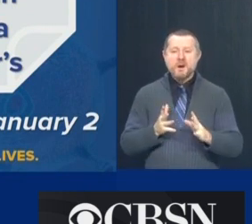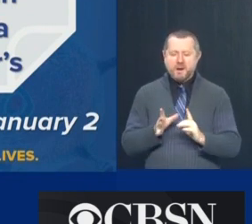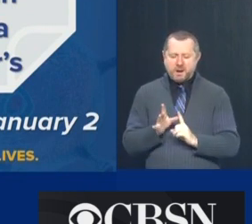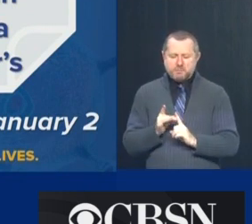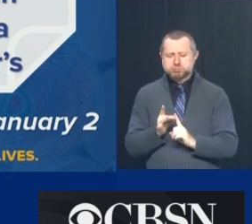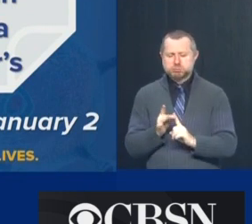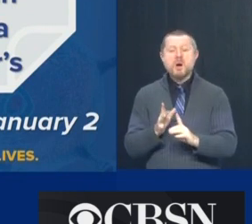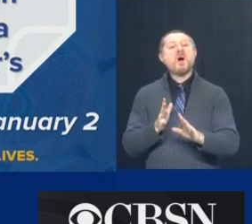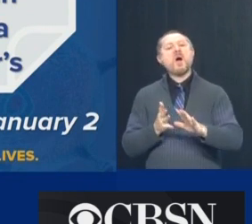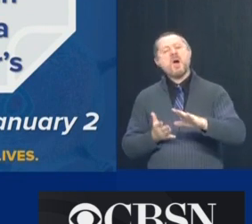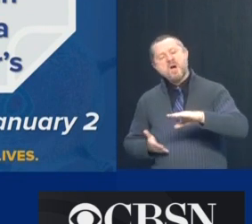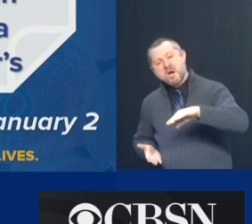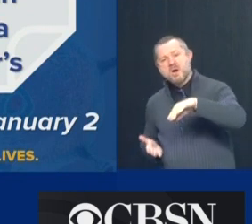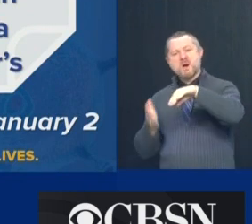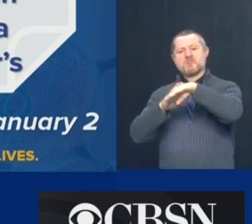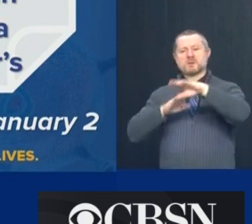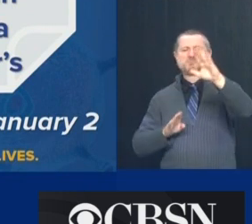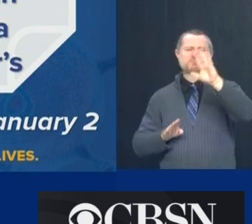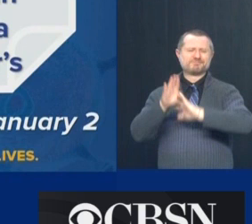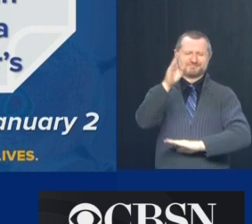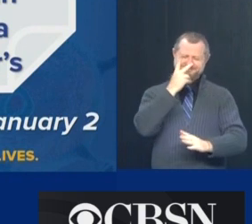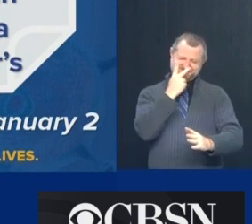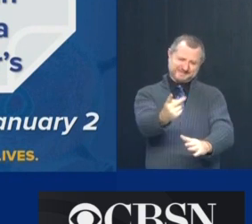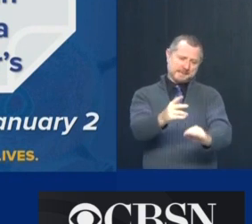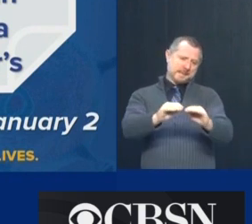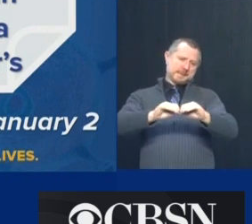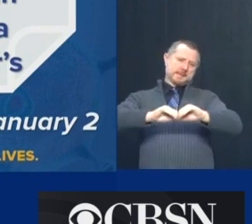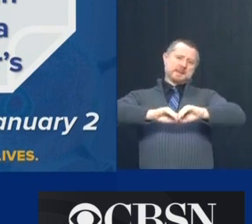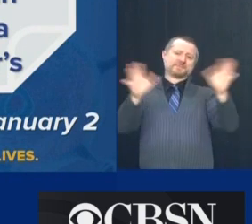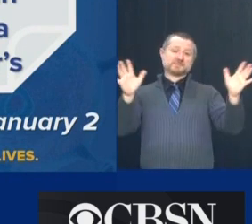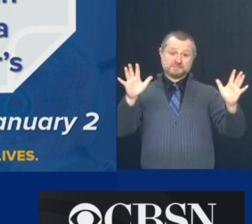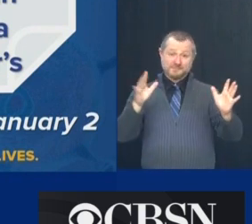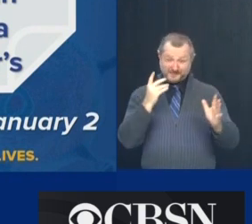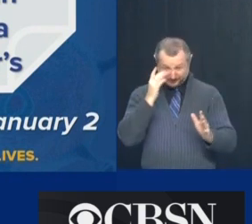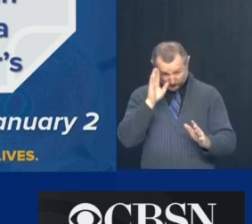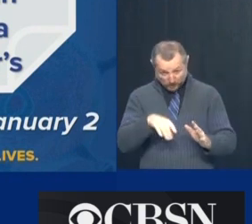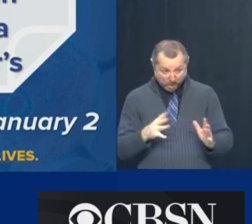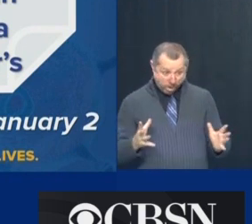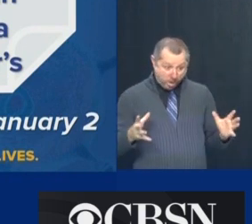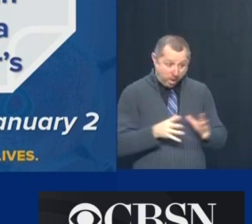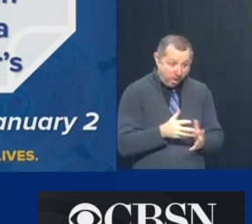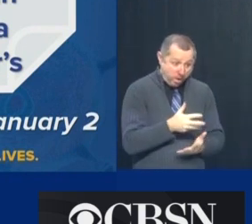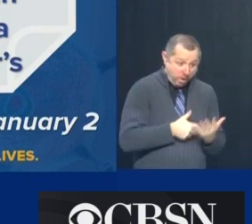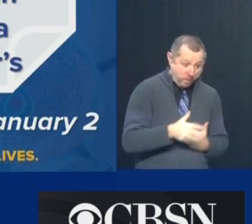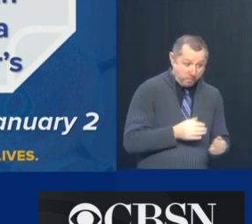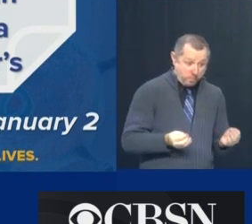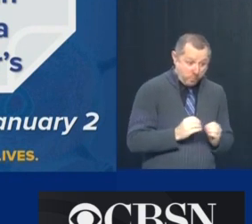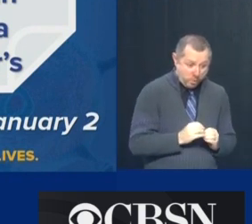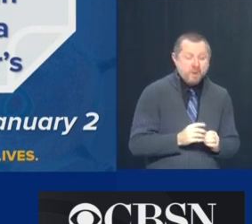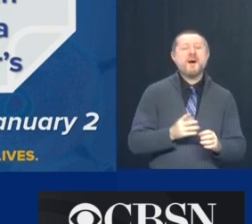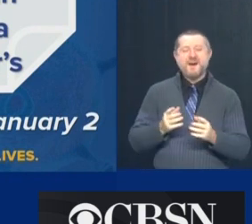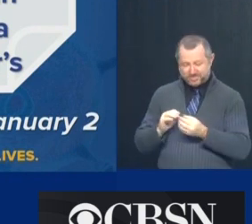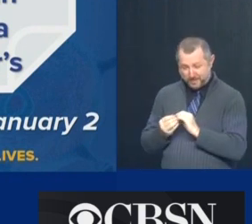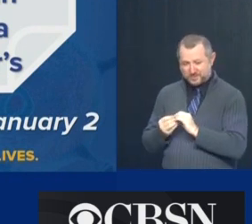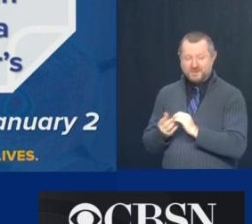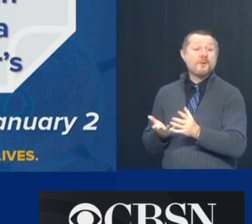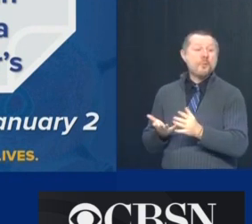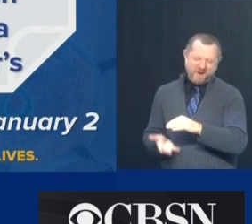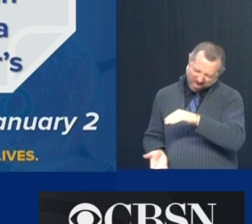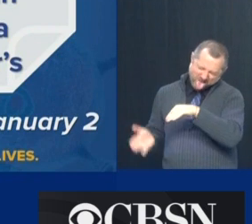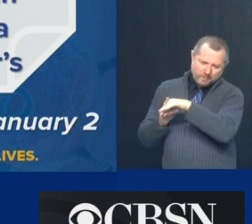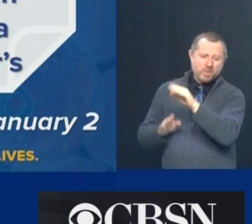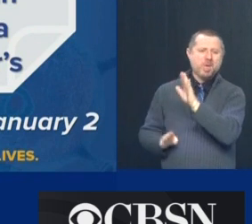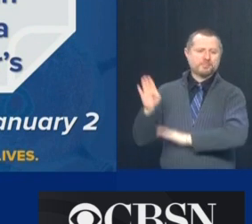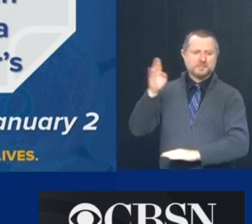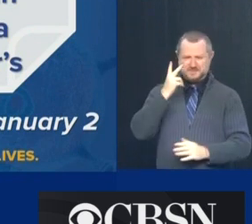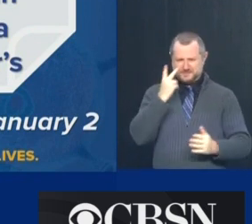is directly proportionate. And we talked about this before Thanksgiving. You are not